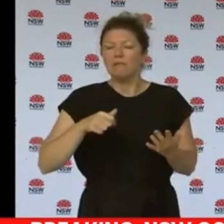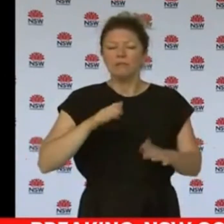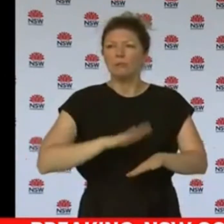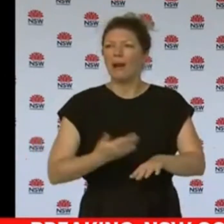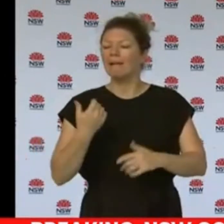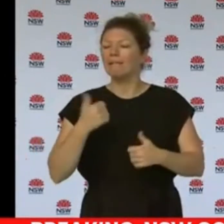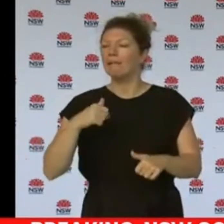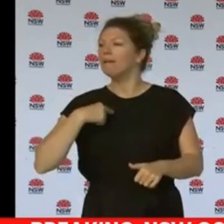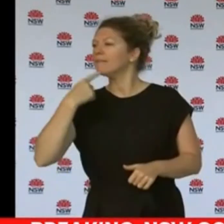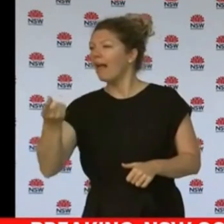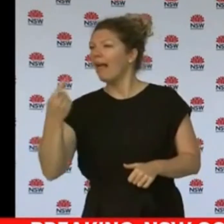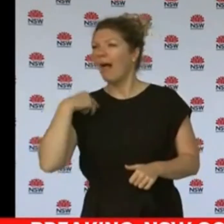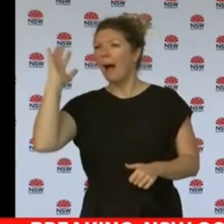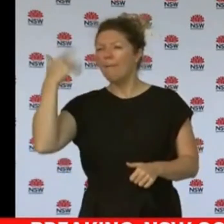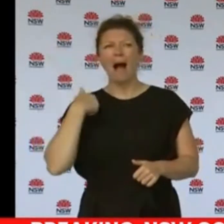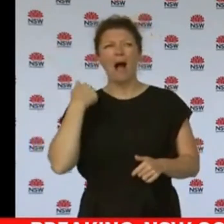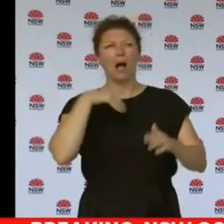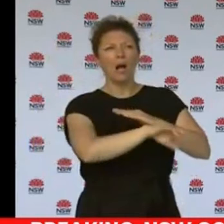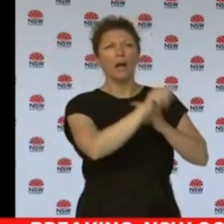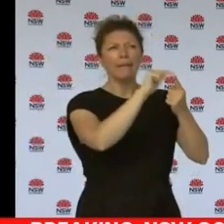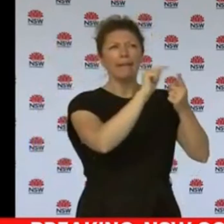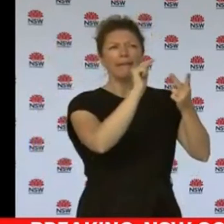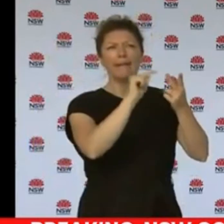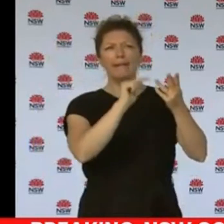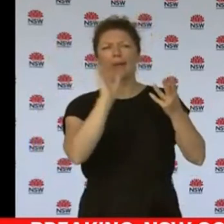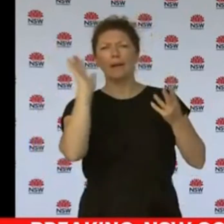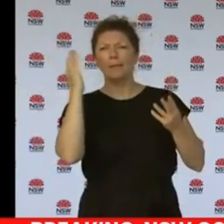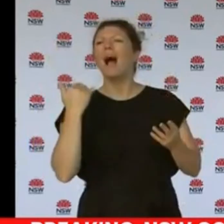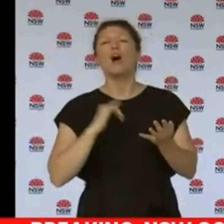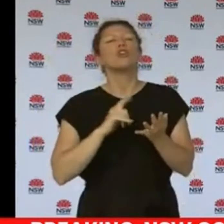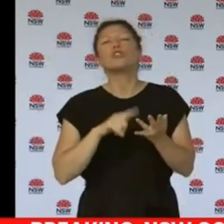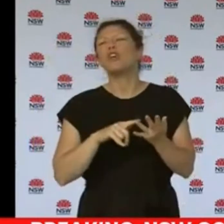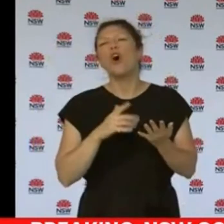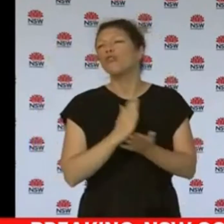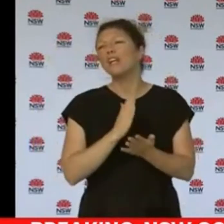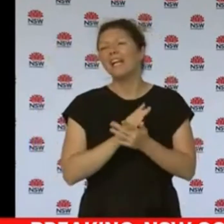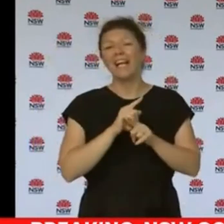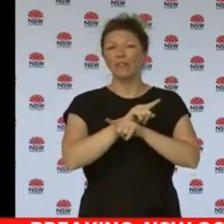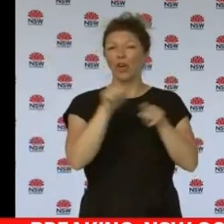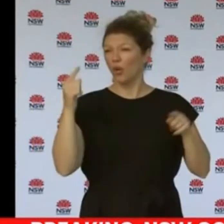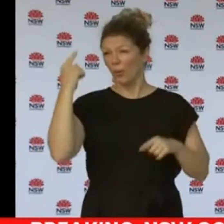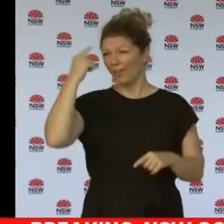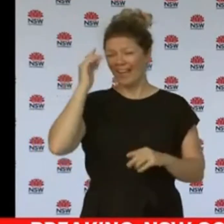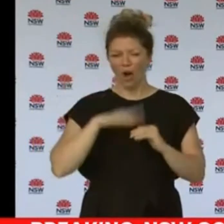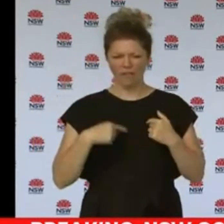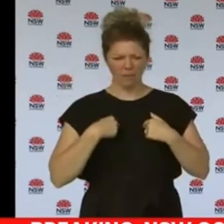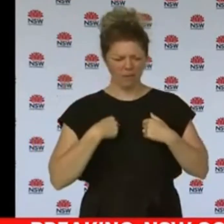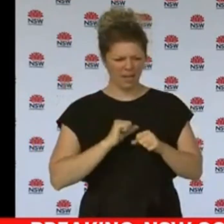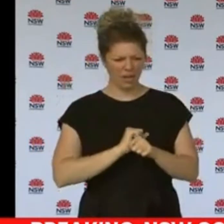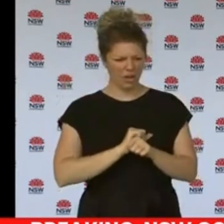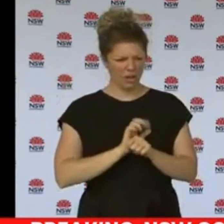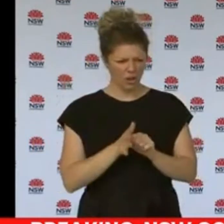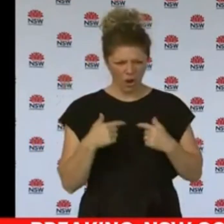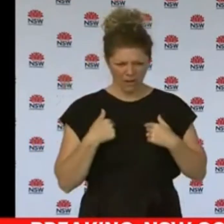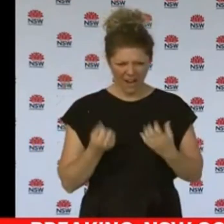in alerting us if they have any additional information always. So my message to you, if you've always a case, please